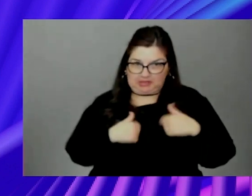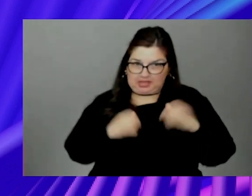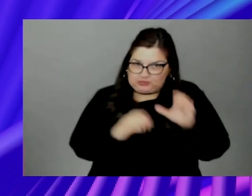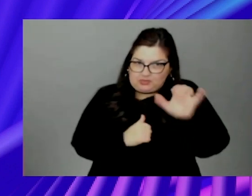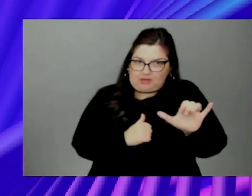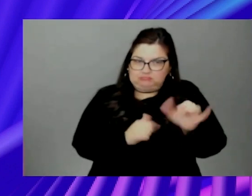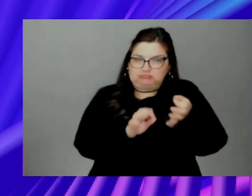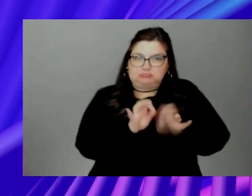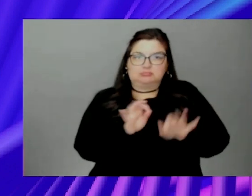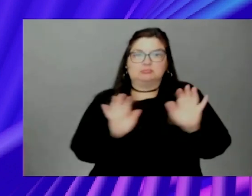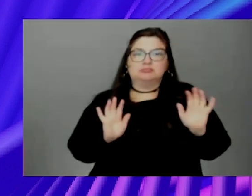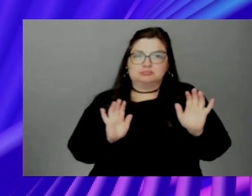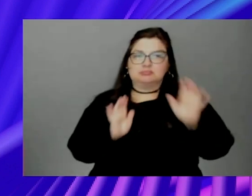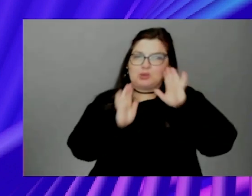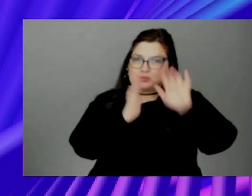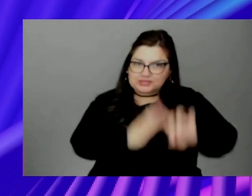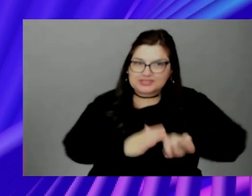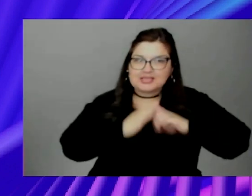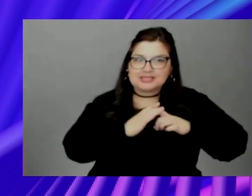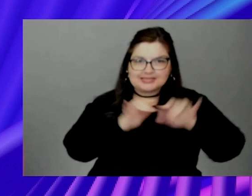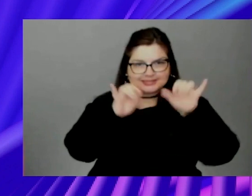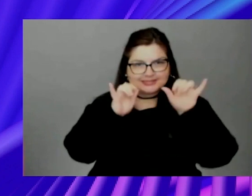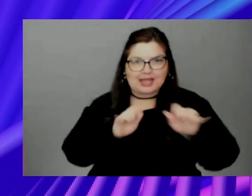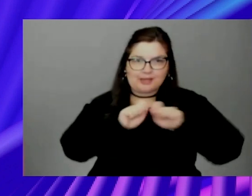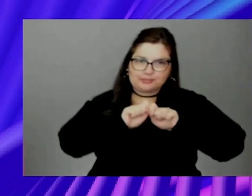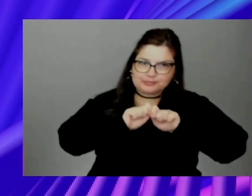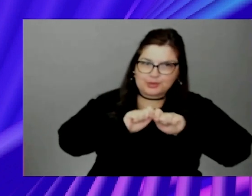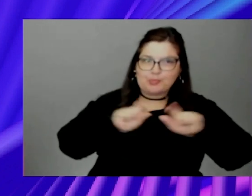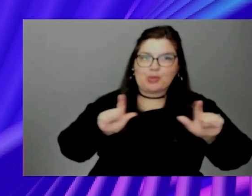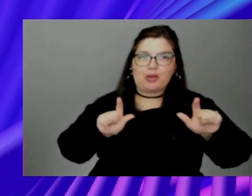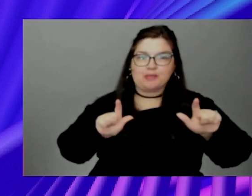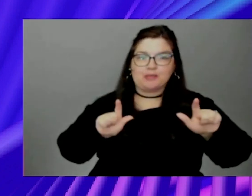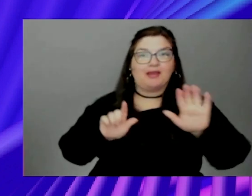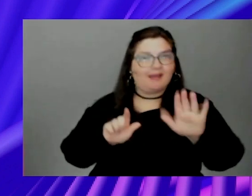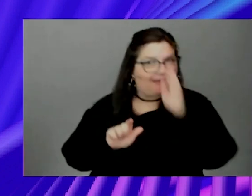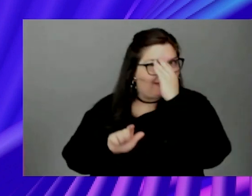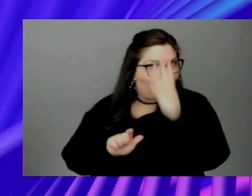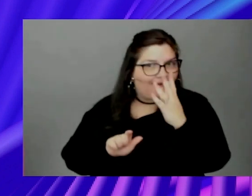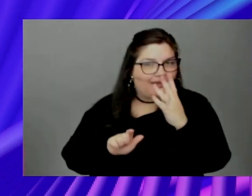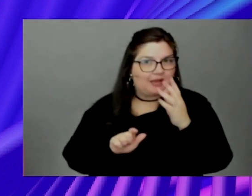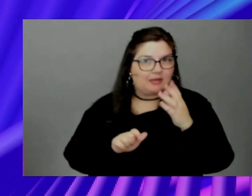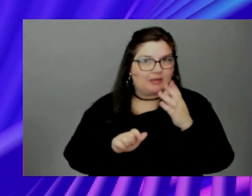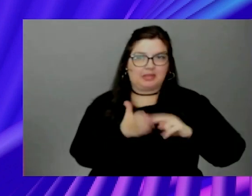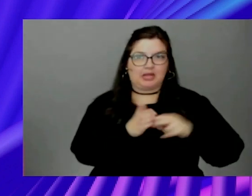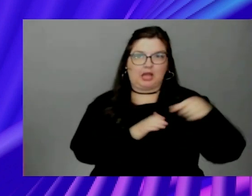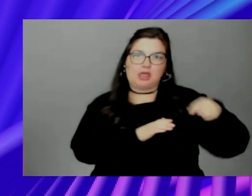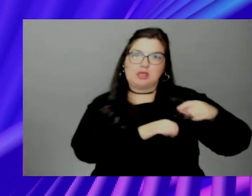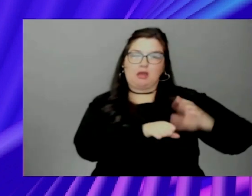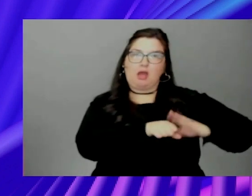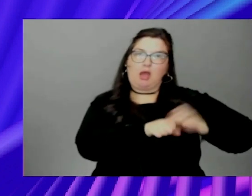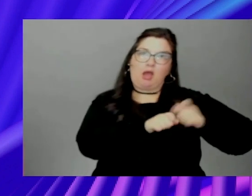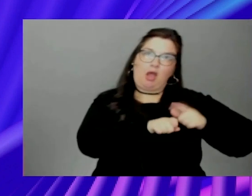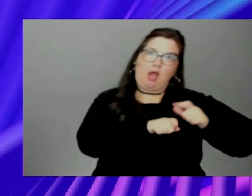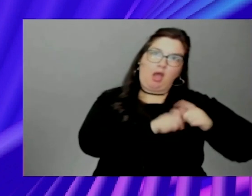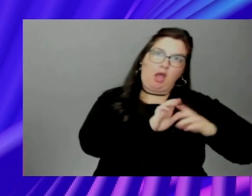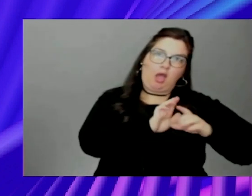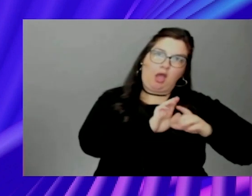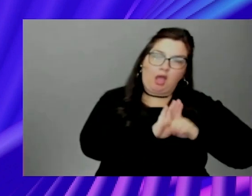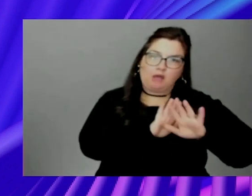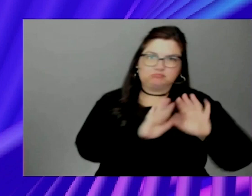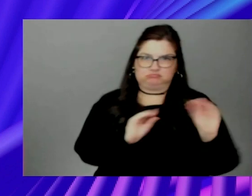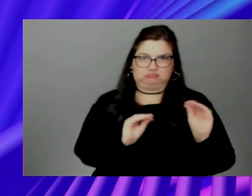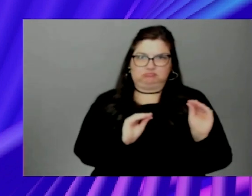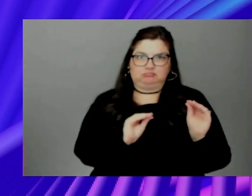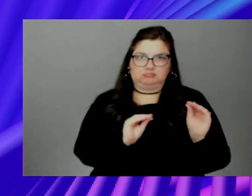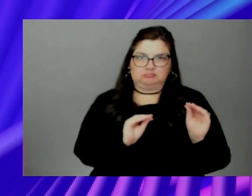And that'll kick off that same deployment. But now we're not going to get prompted for anything. It's just going to show you all the settings, but it's doing all that exact